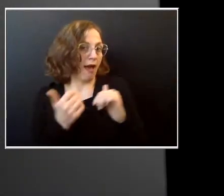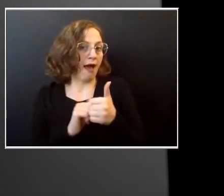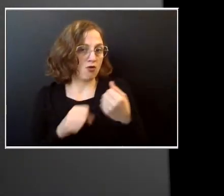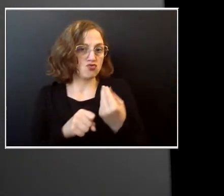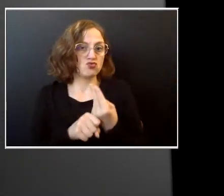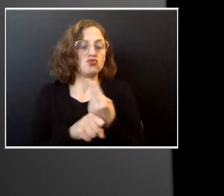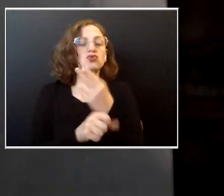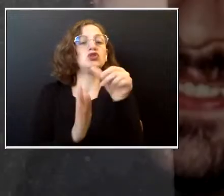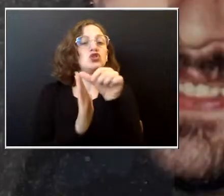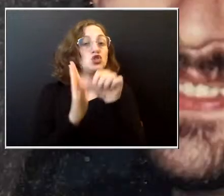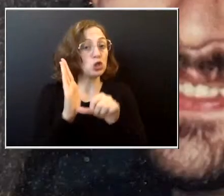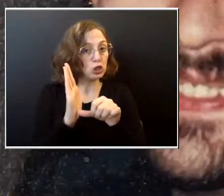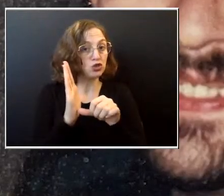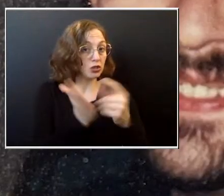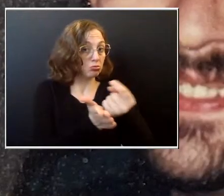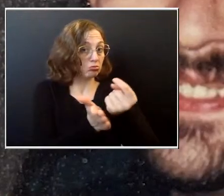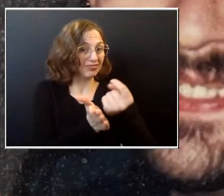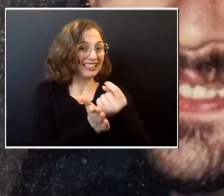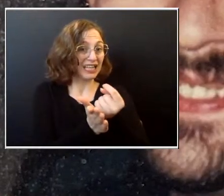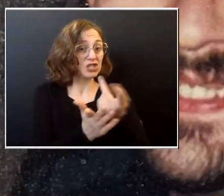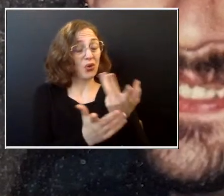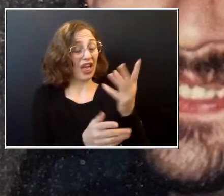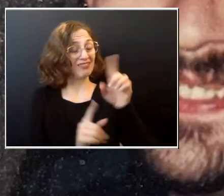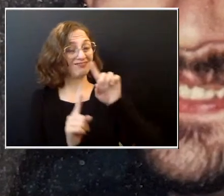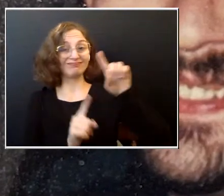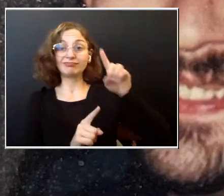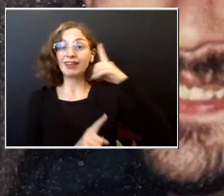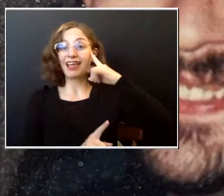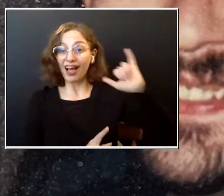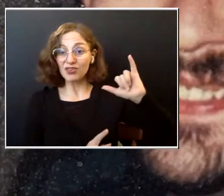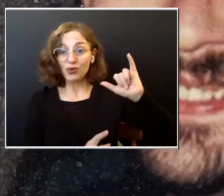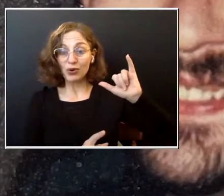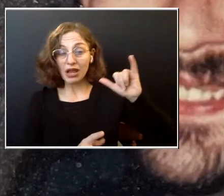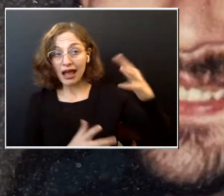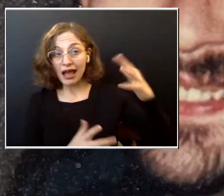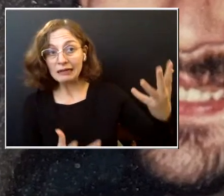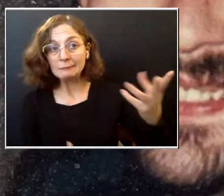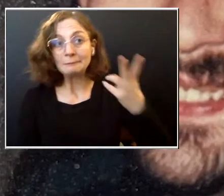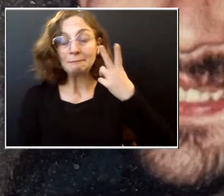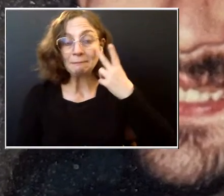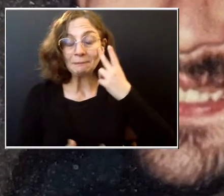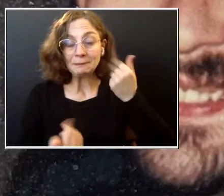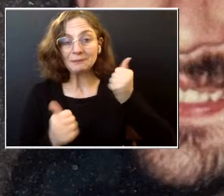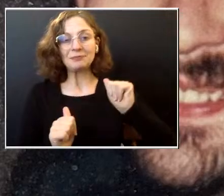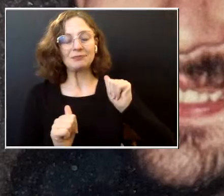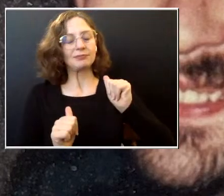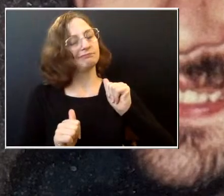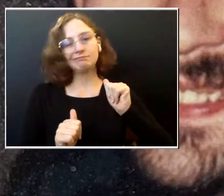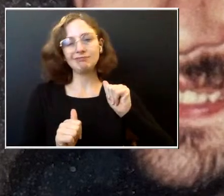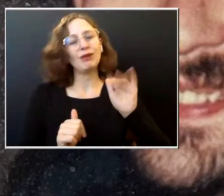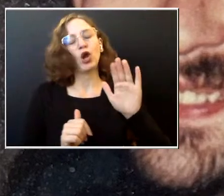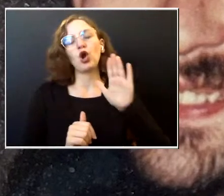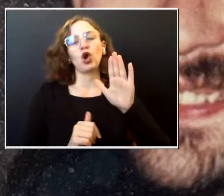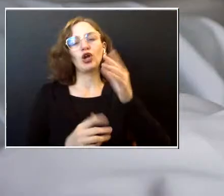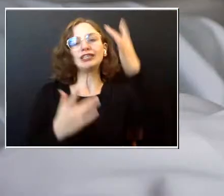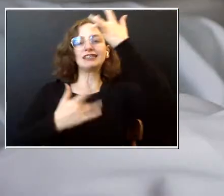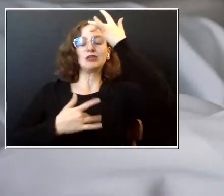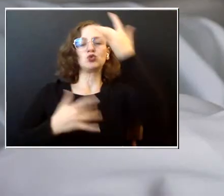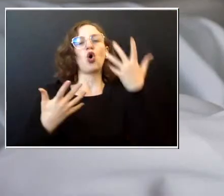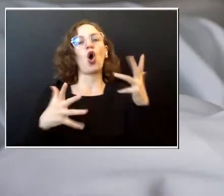too severe, and Nerissa's mom died shortly after the operation. She was